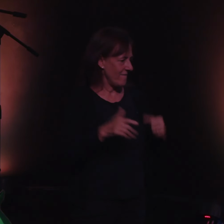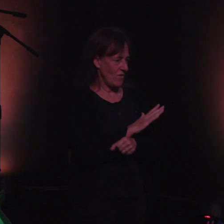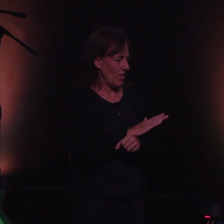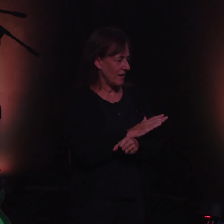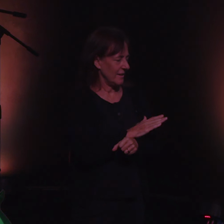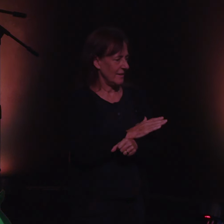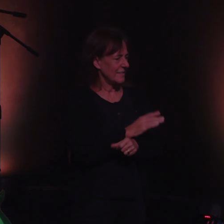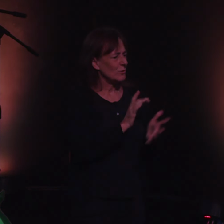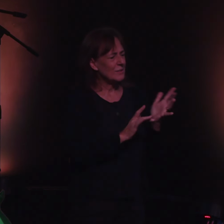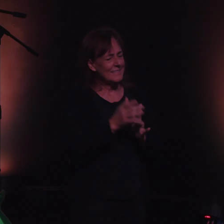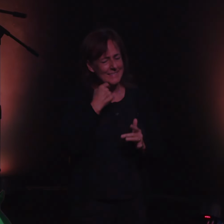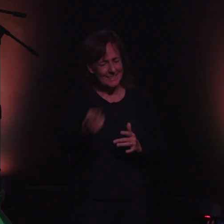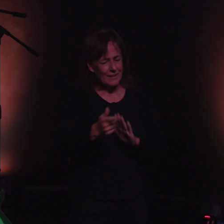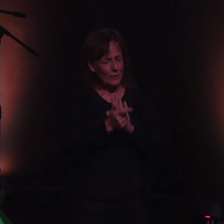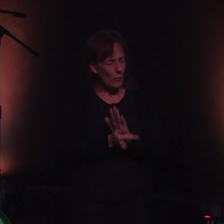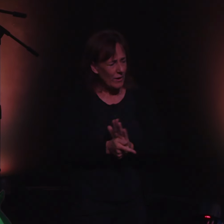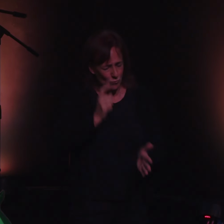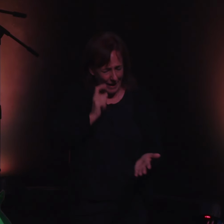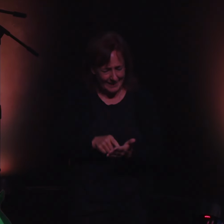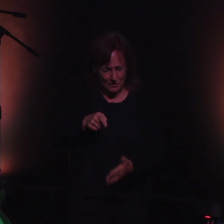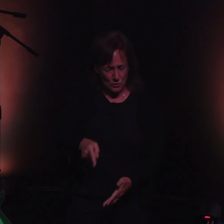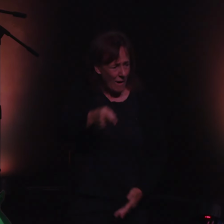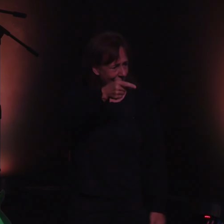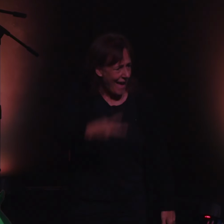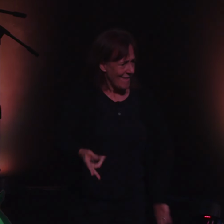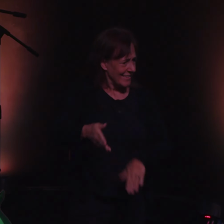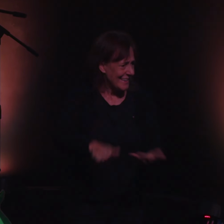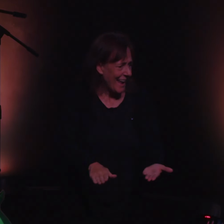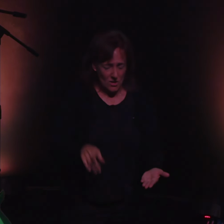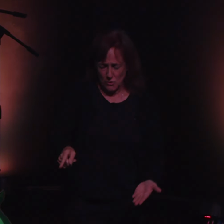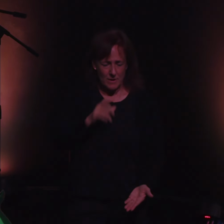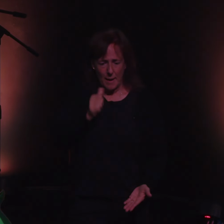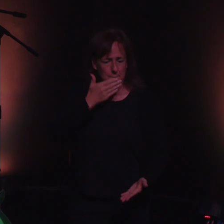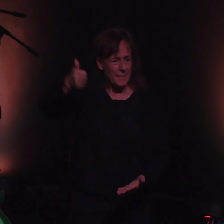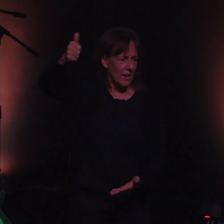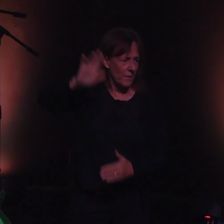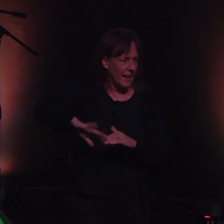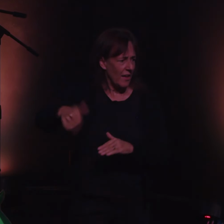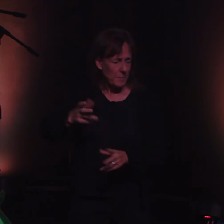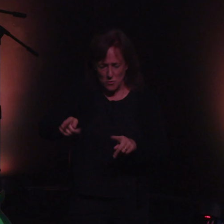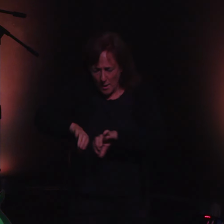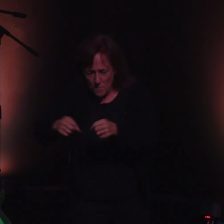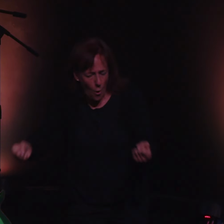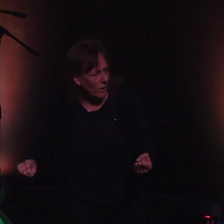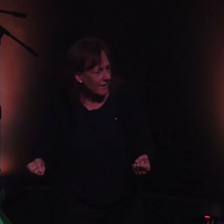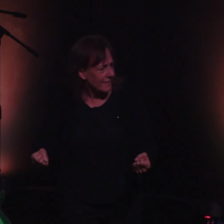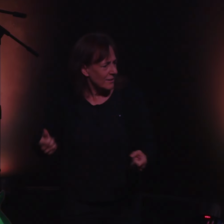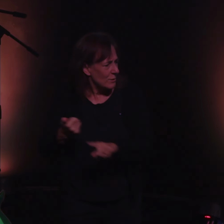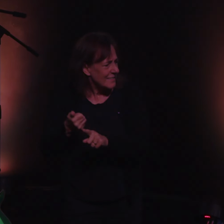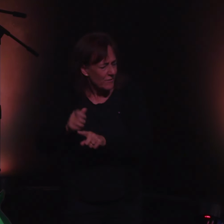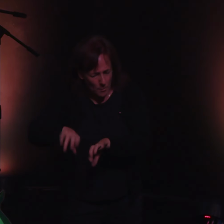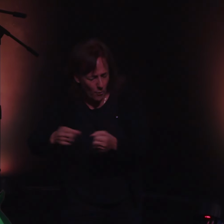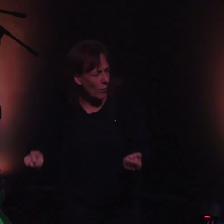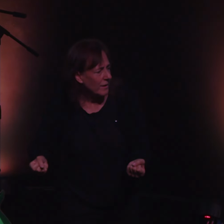saying, you're this guy. Recognize it. You're not better than anybody else. You are broken and beat. And again,